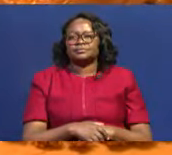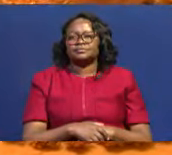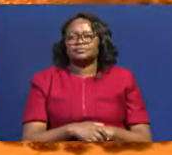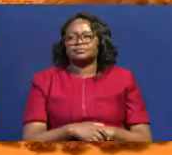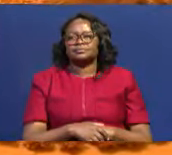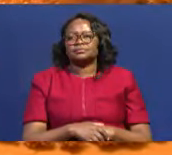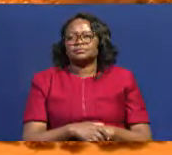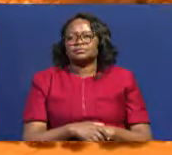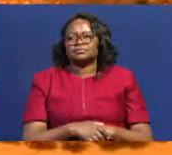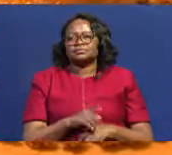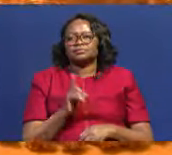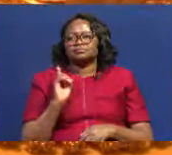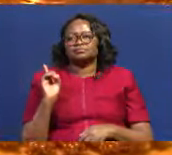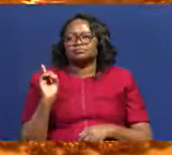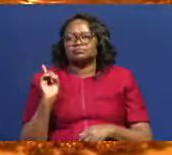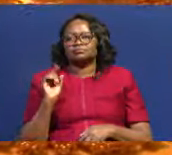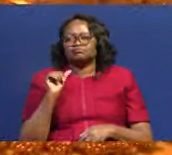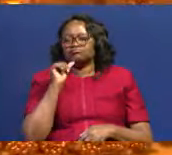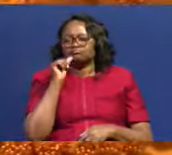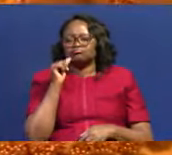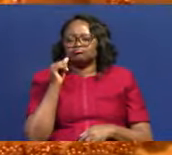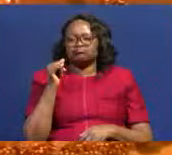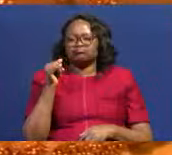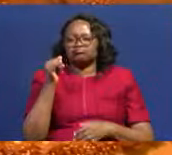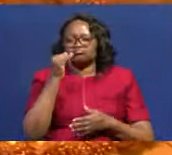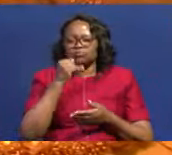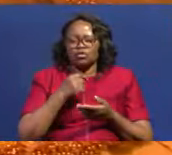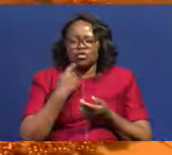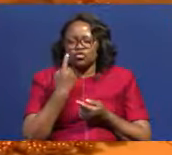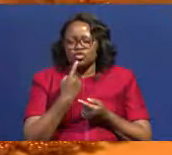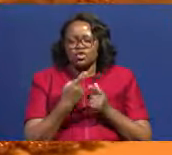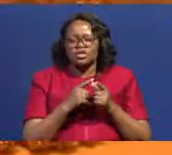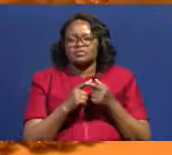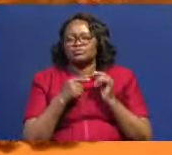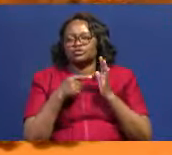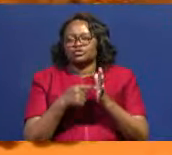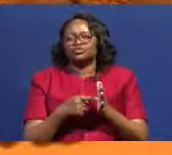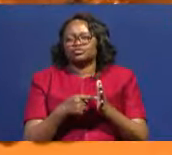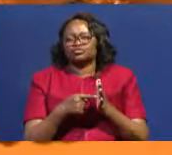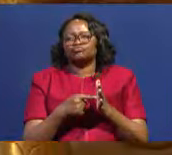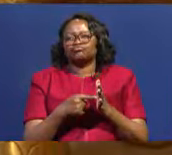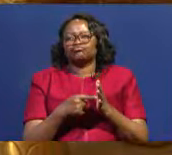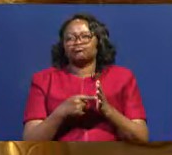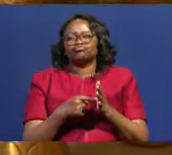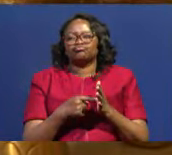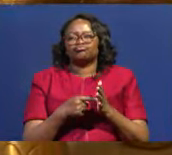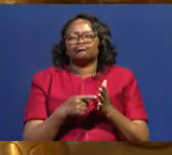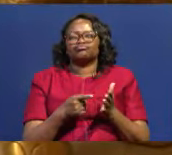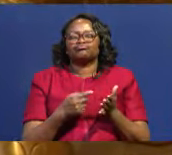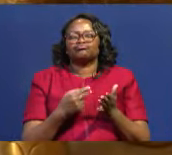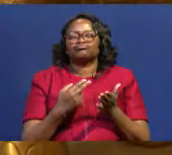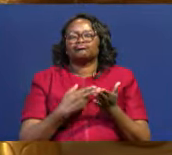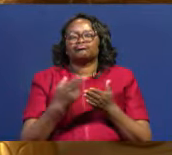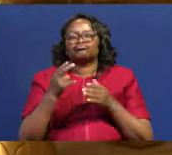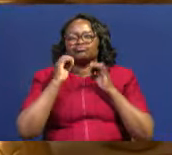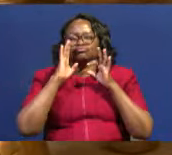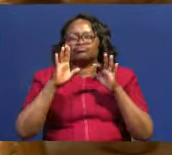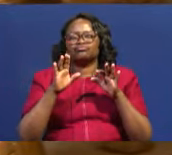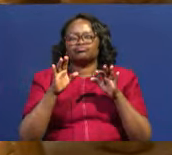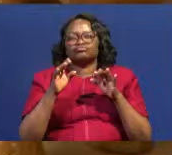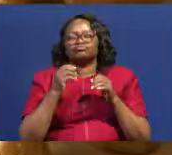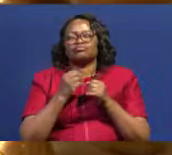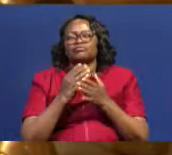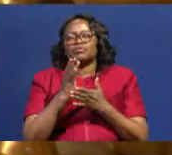These patterns are not just art. They are a welcoming gesture for guests and divine blessings, a way to ensure that